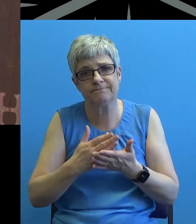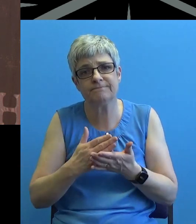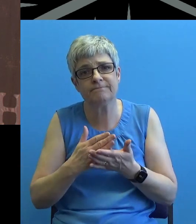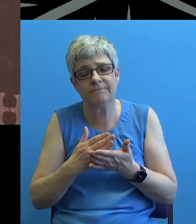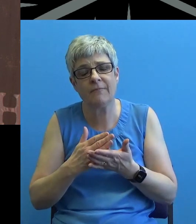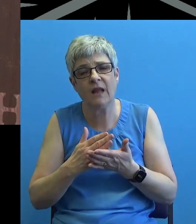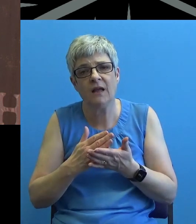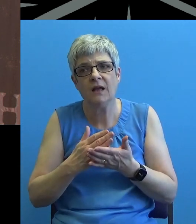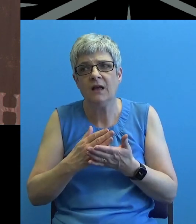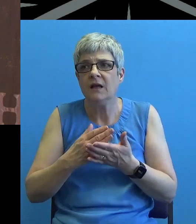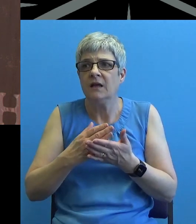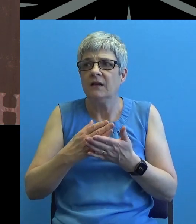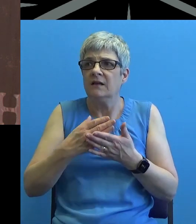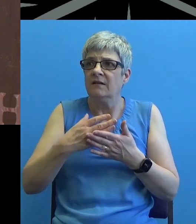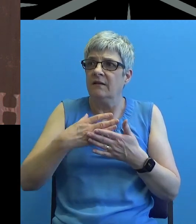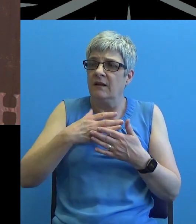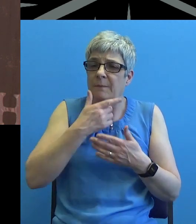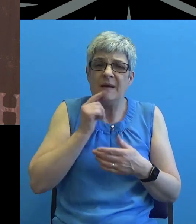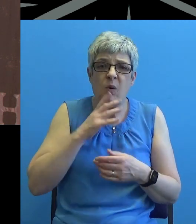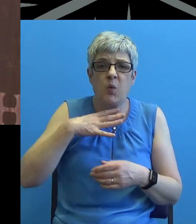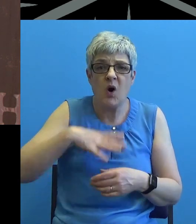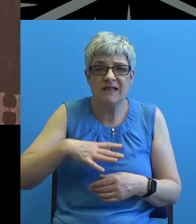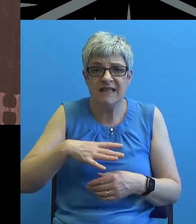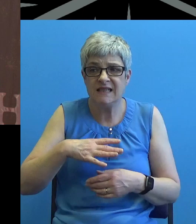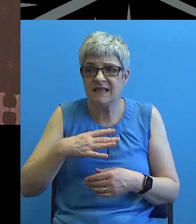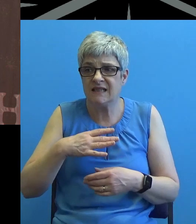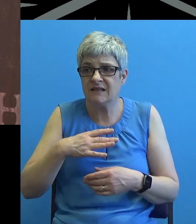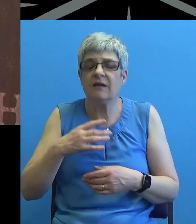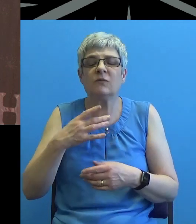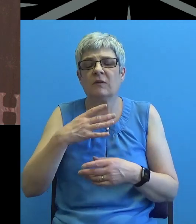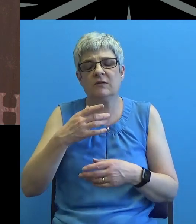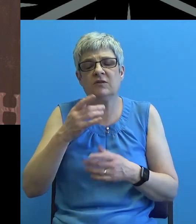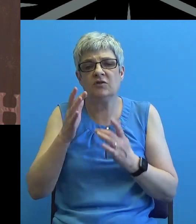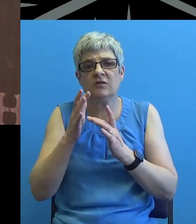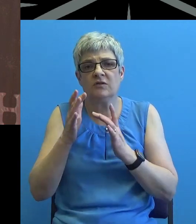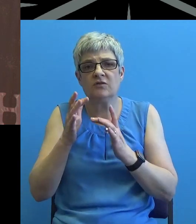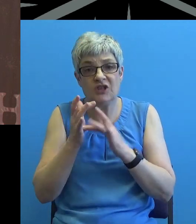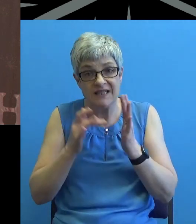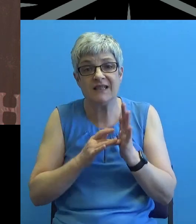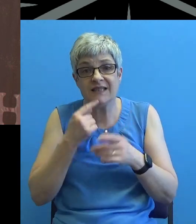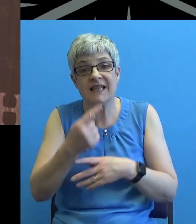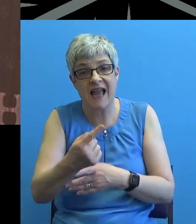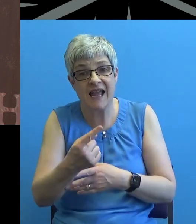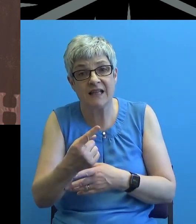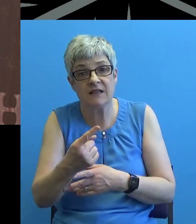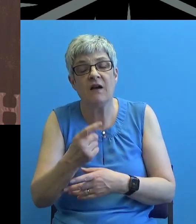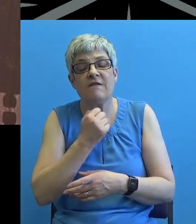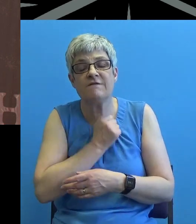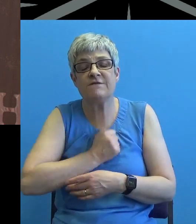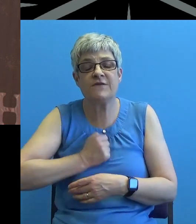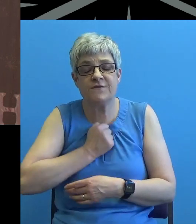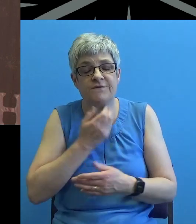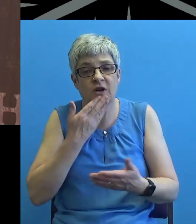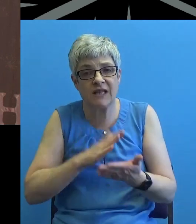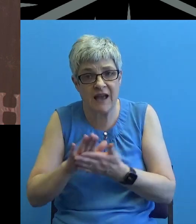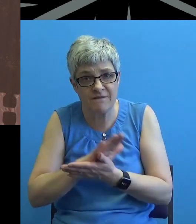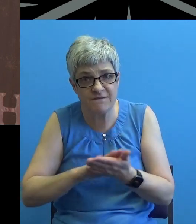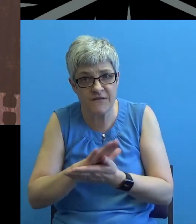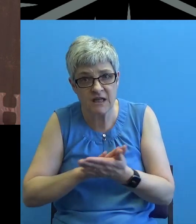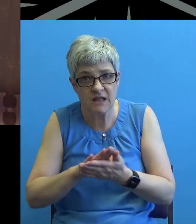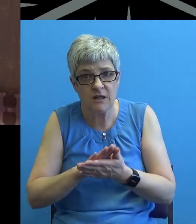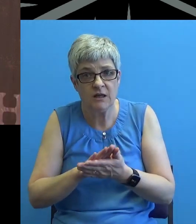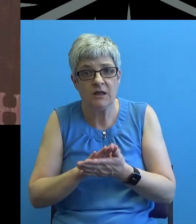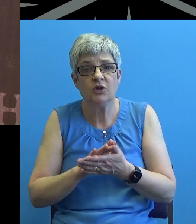He wanted to come and tell them that he forgave their enemies just as he had forgiven them, that he had welcomed